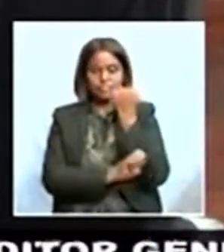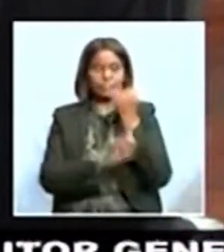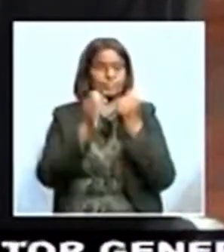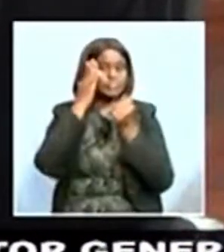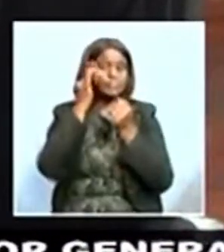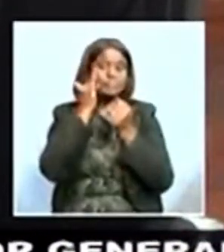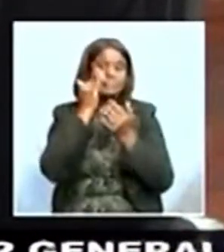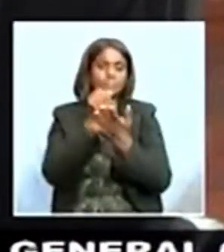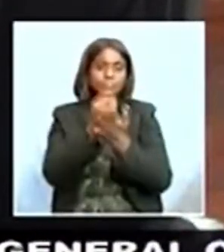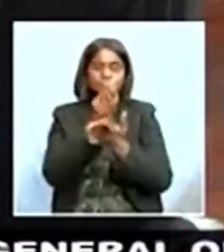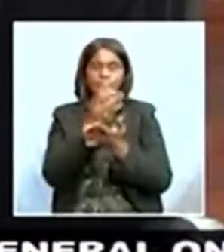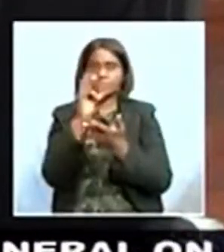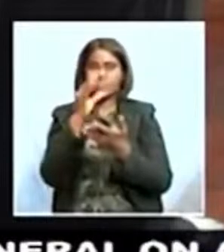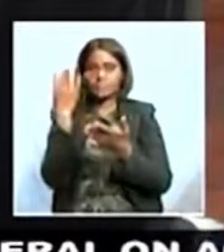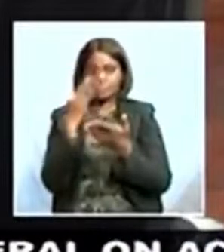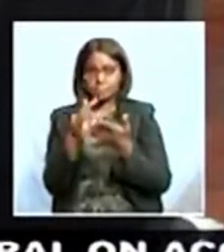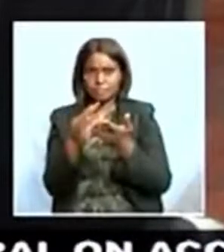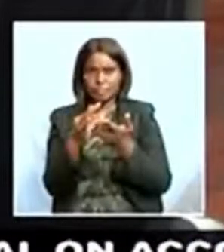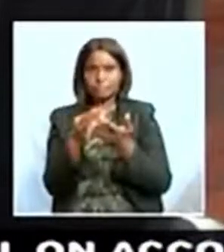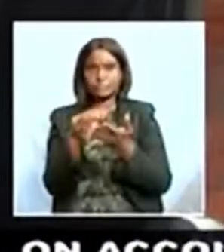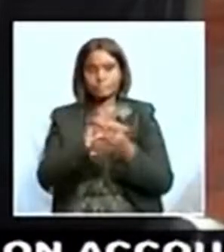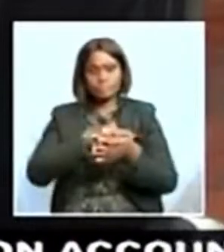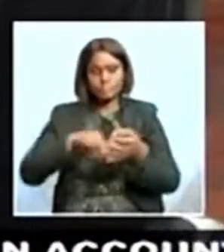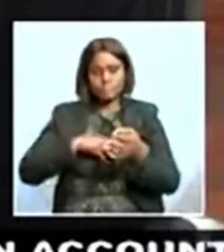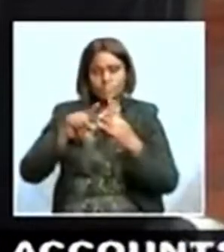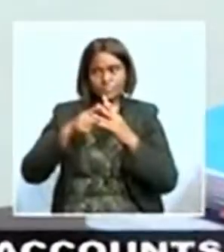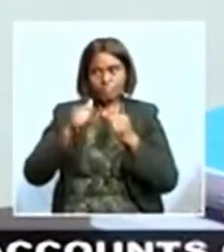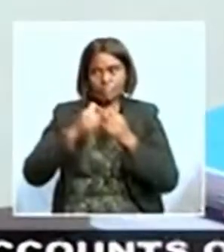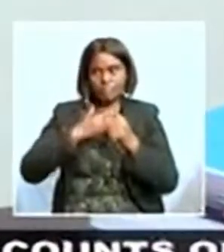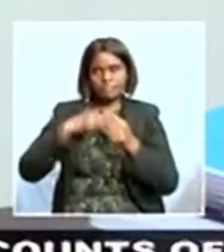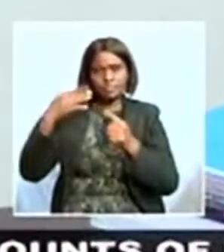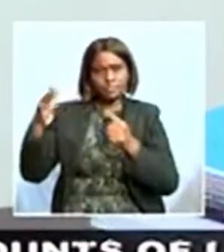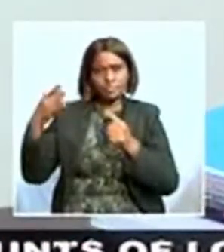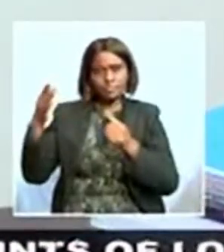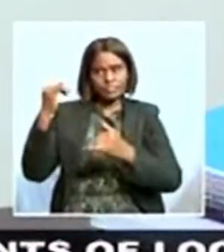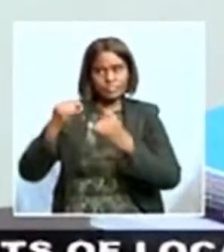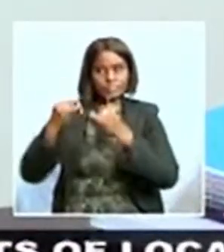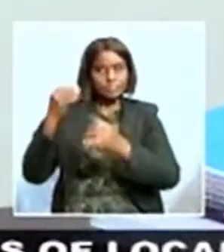Office of the Clerk. Honorable members, starting with my far right.